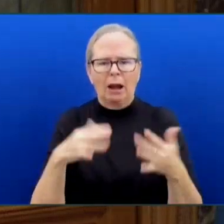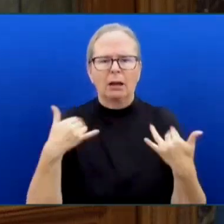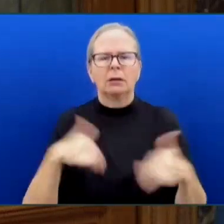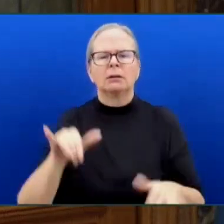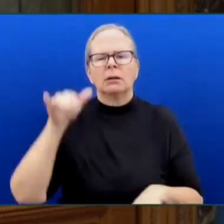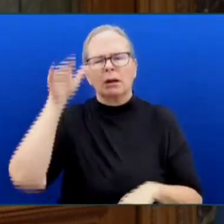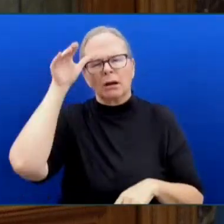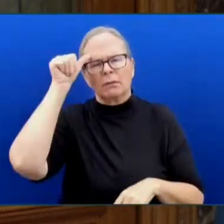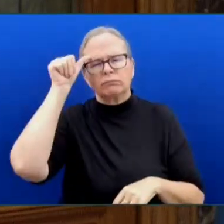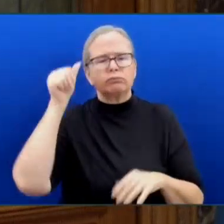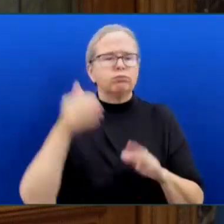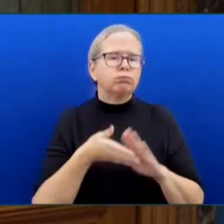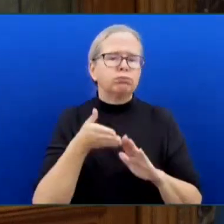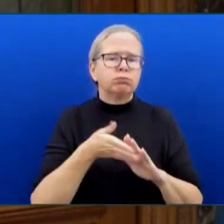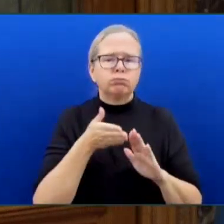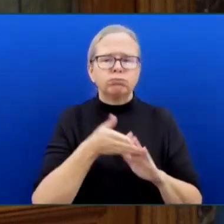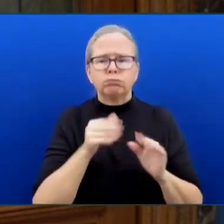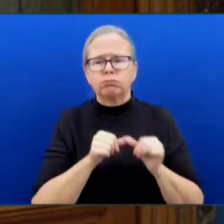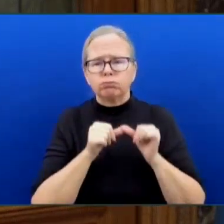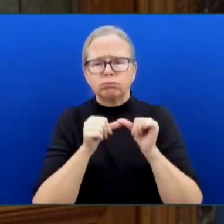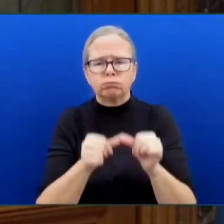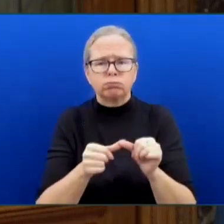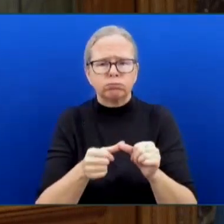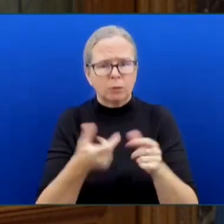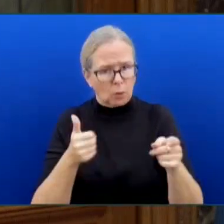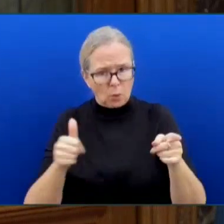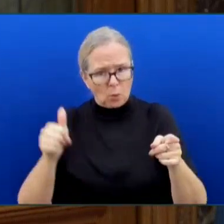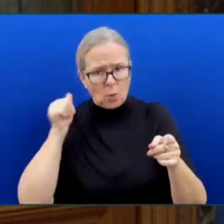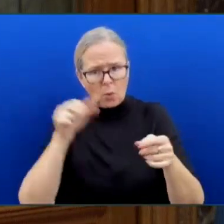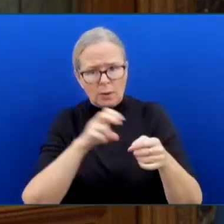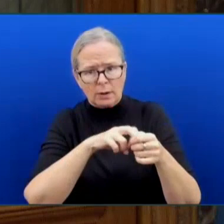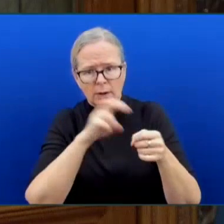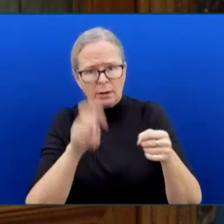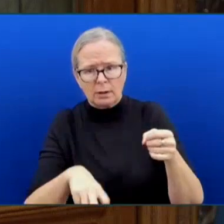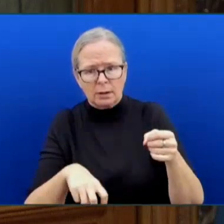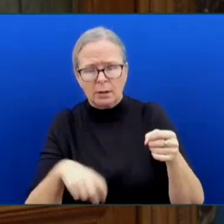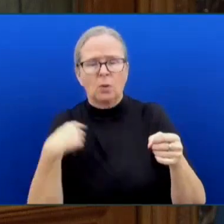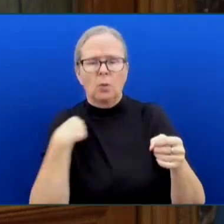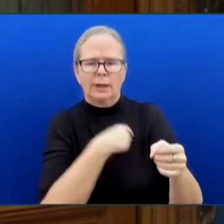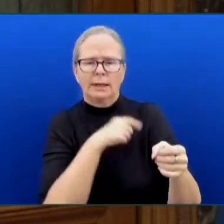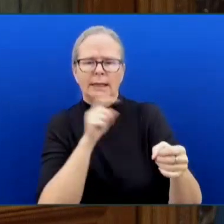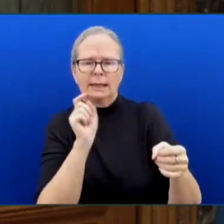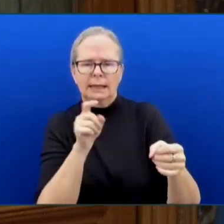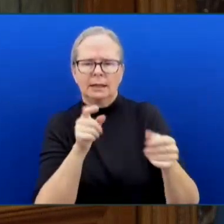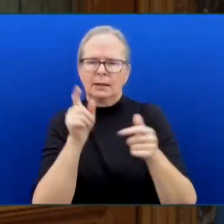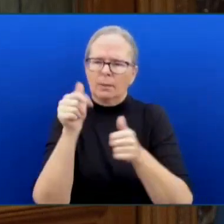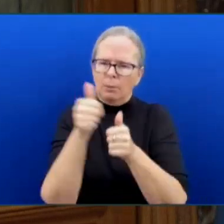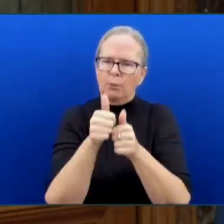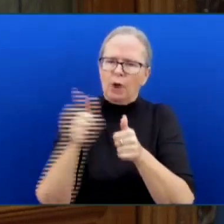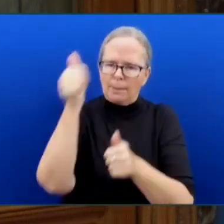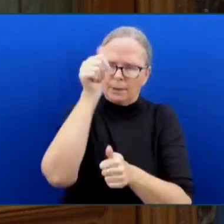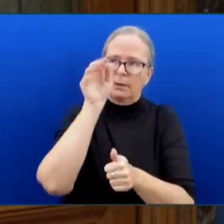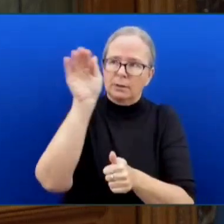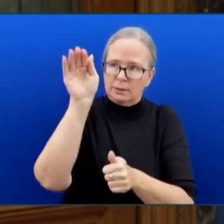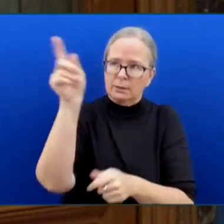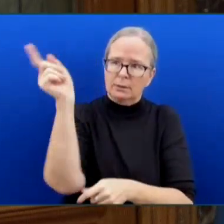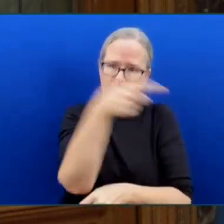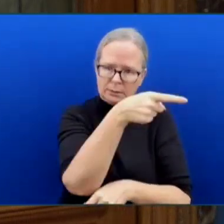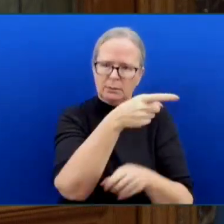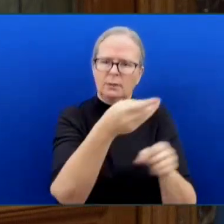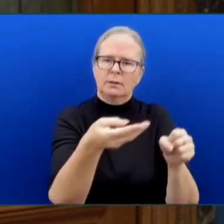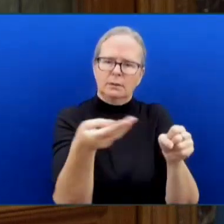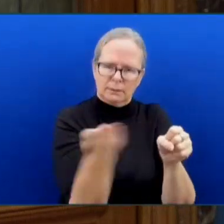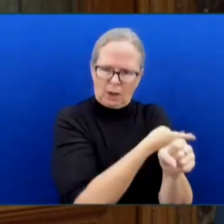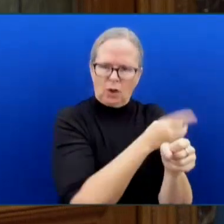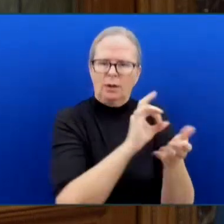we need unwavering leadership from the Premier to do what is right. But so far, this Premier wavers, waiting until the